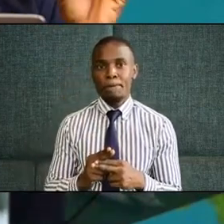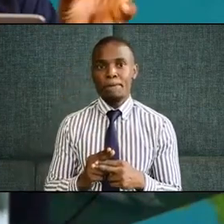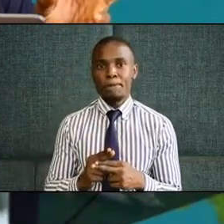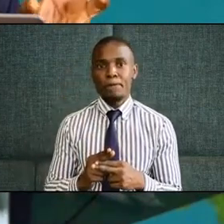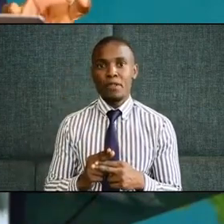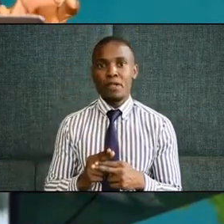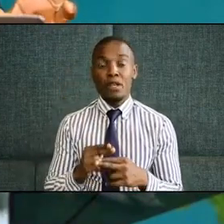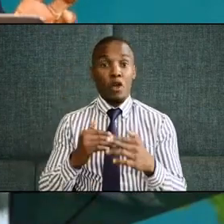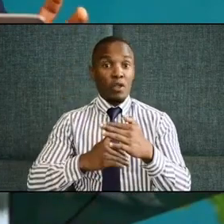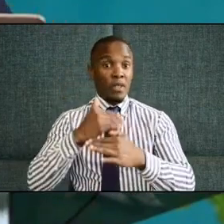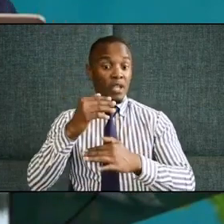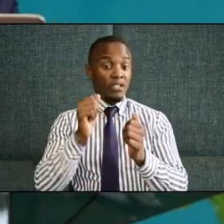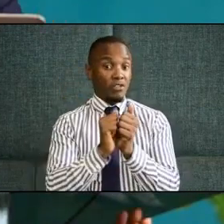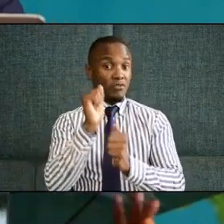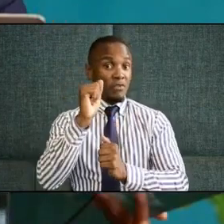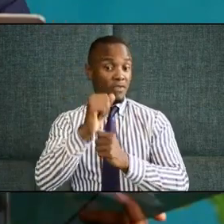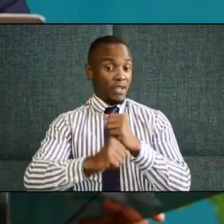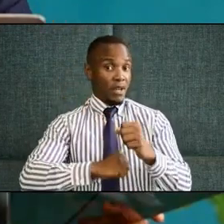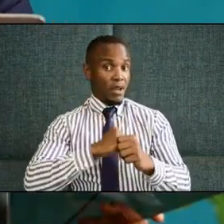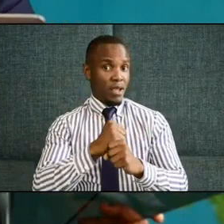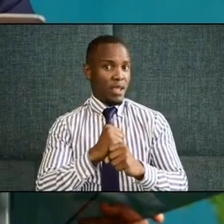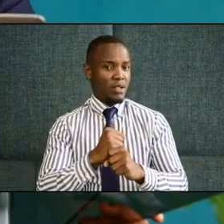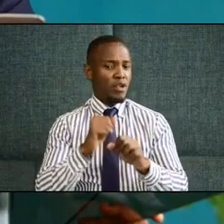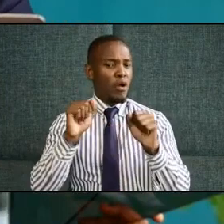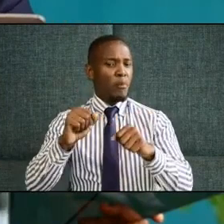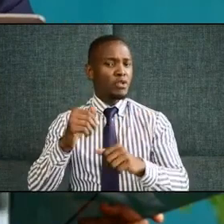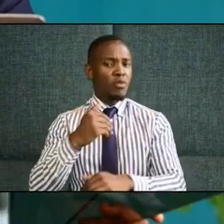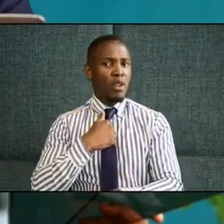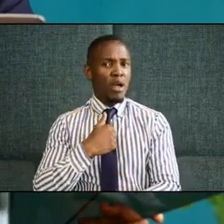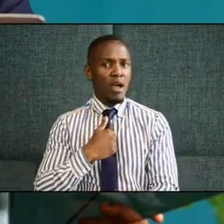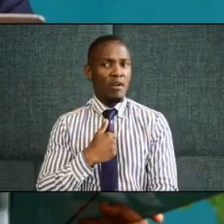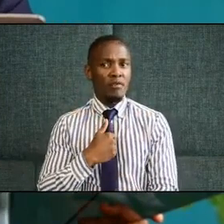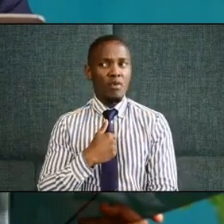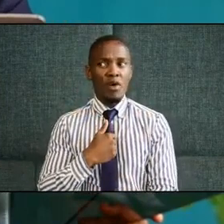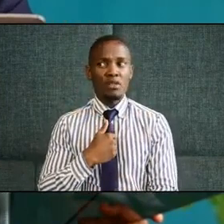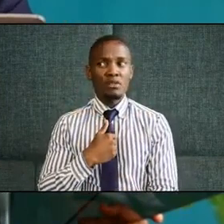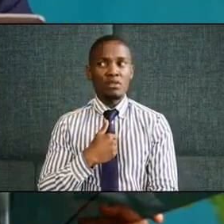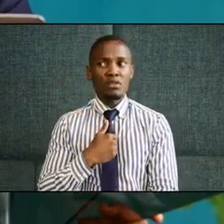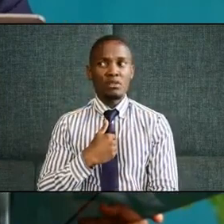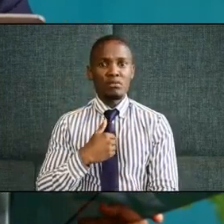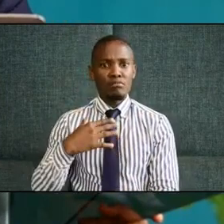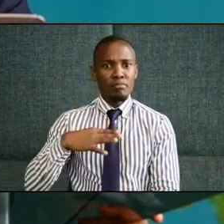In the next 15 years, will there be any cultural ethos in Kenya?